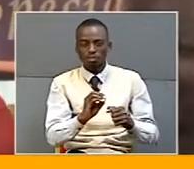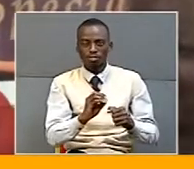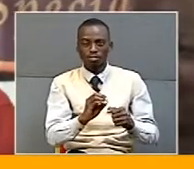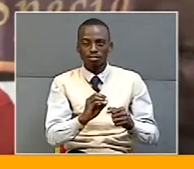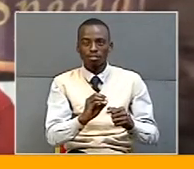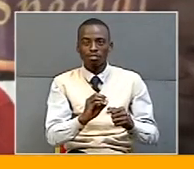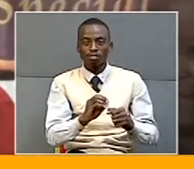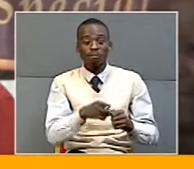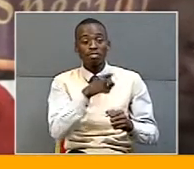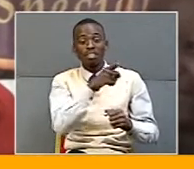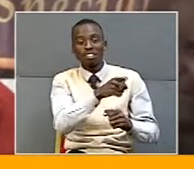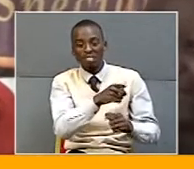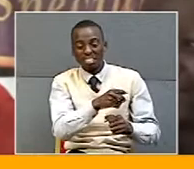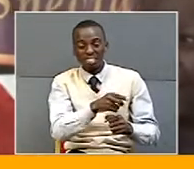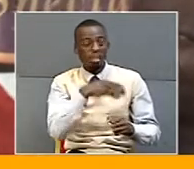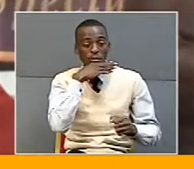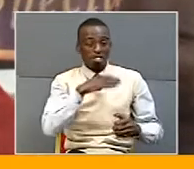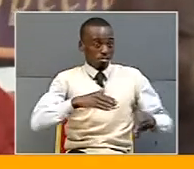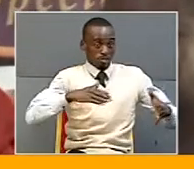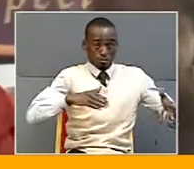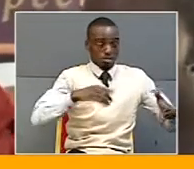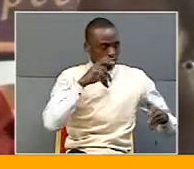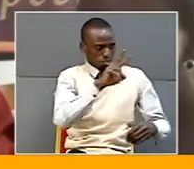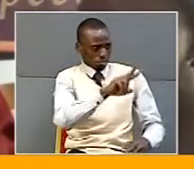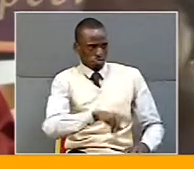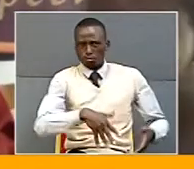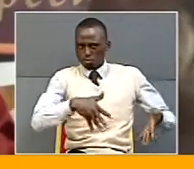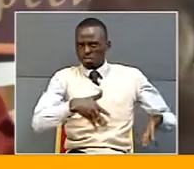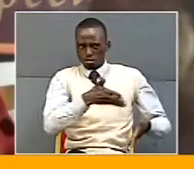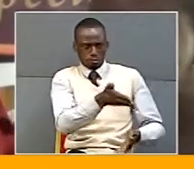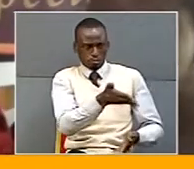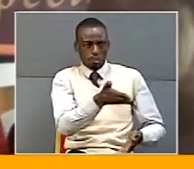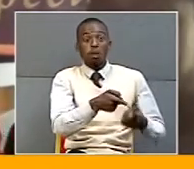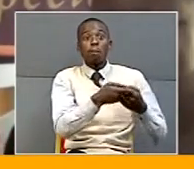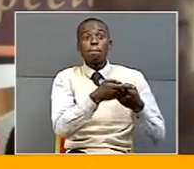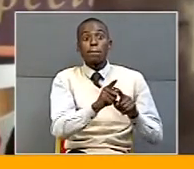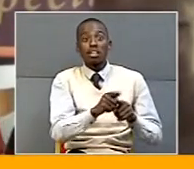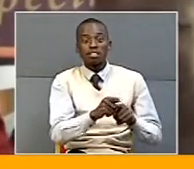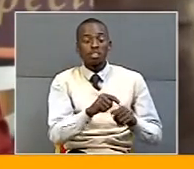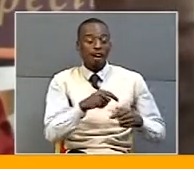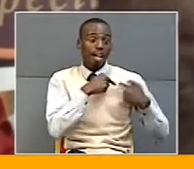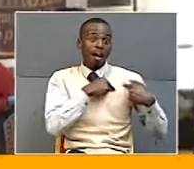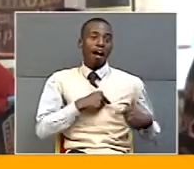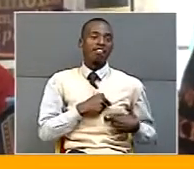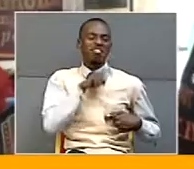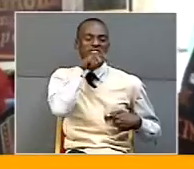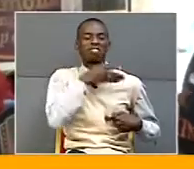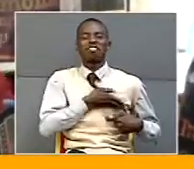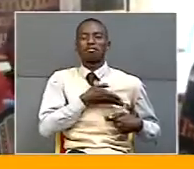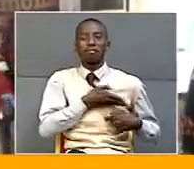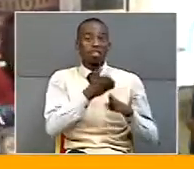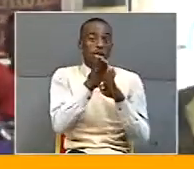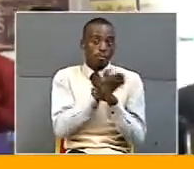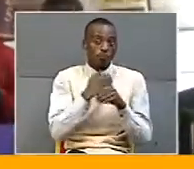he's a big guy. You can see him, big. but with a chicken heart. And even before the